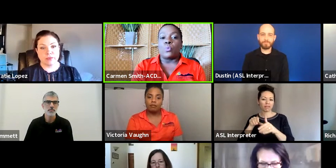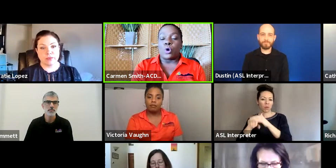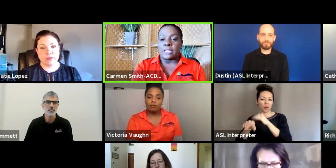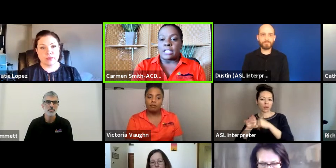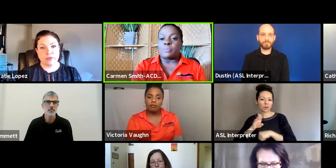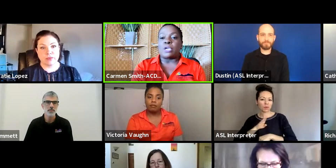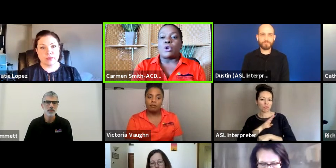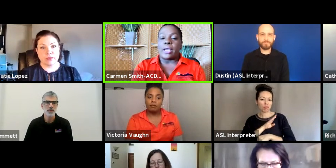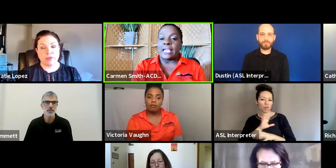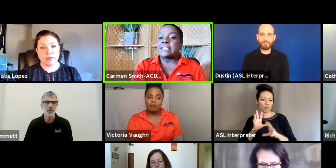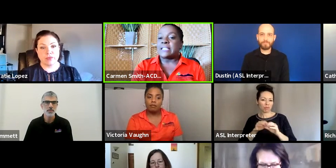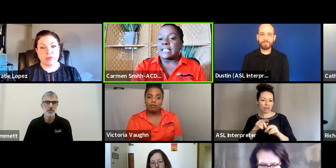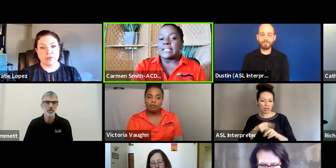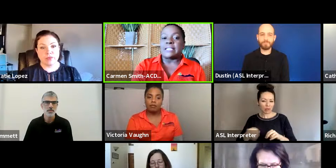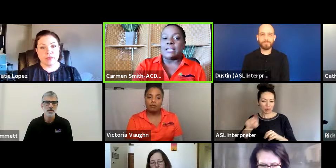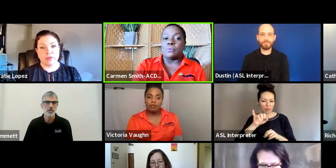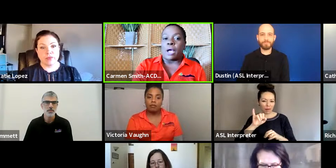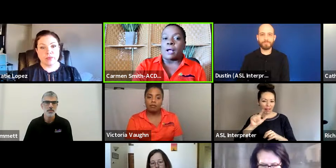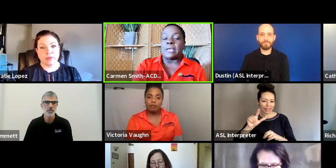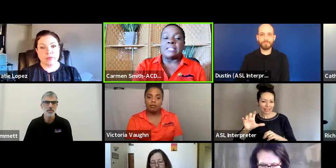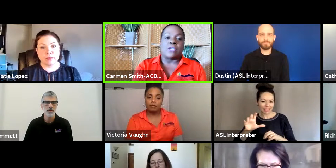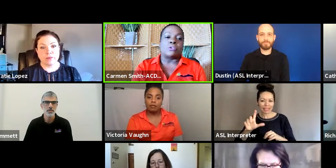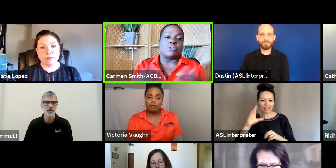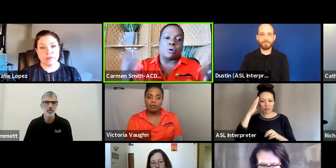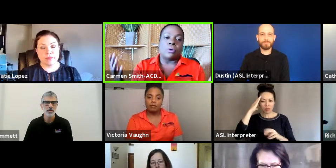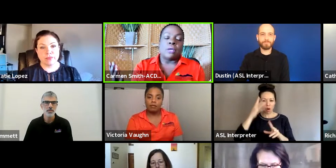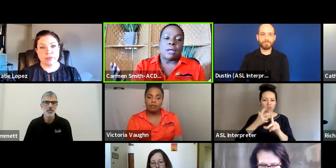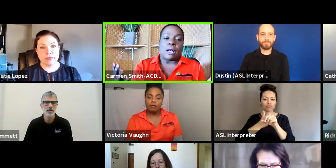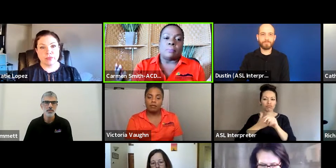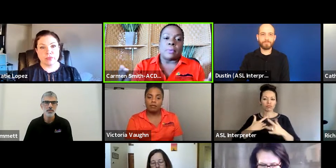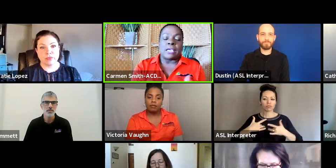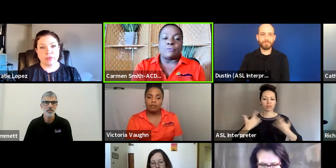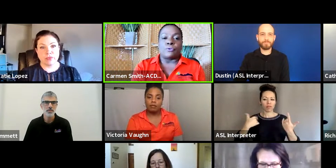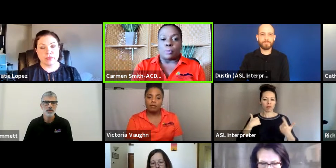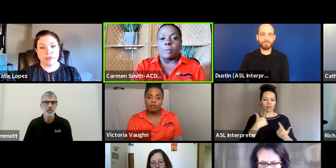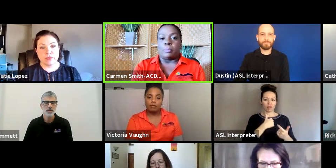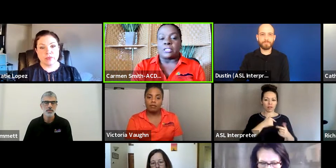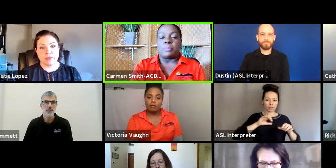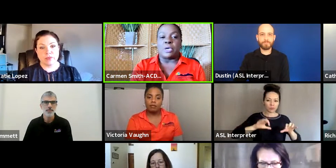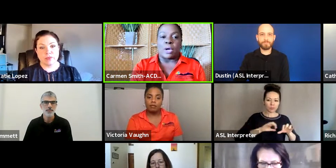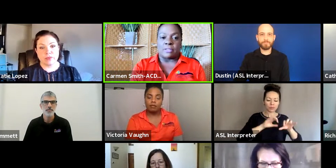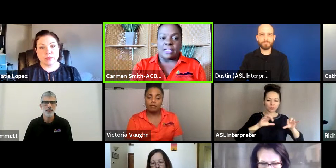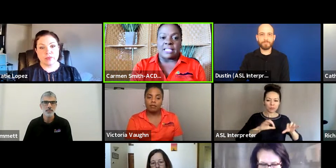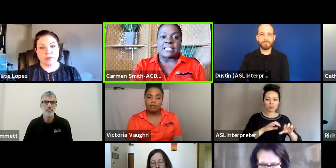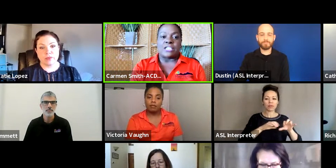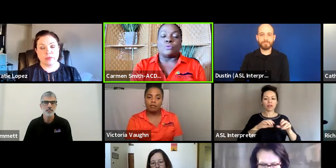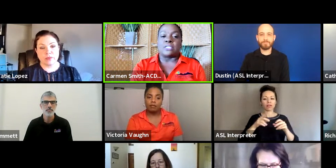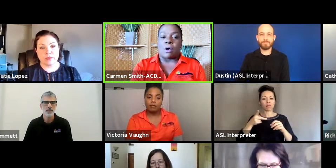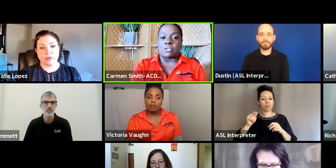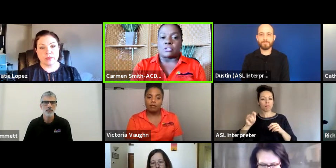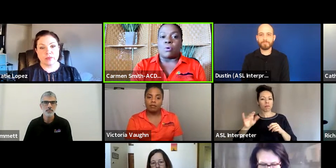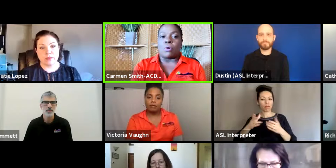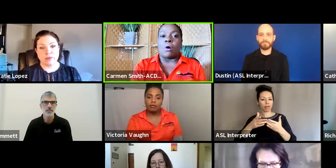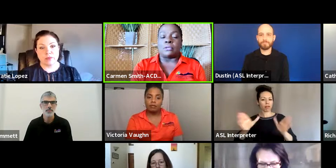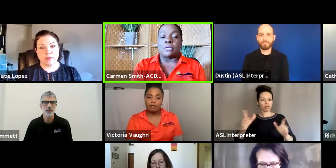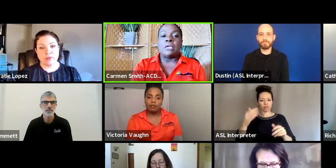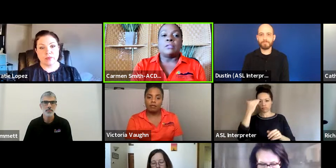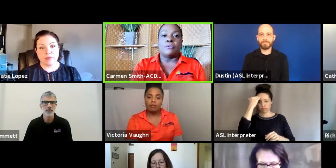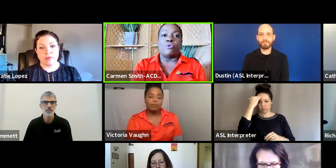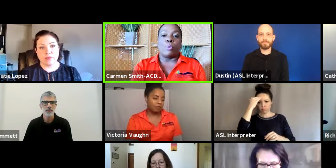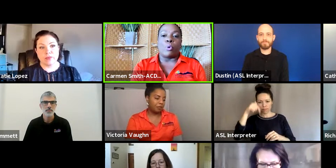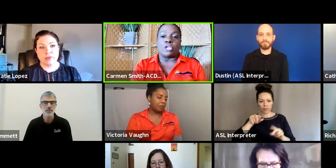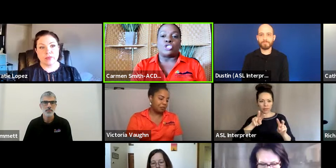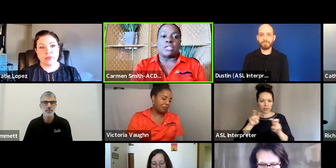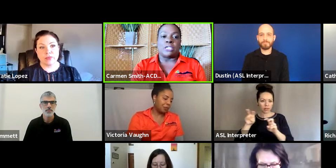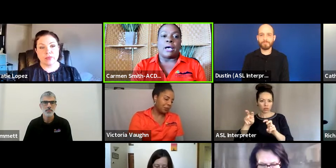ILC, the work that's been going into this. And then it's also, again, for the public to be aware that this issue is also